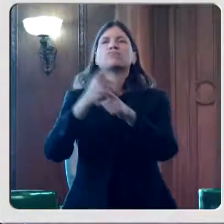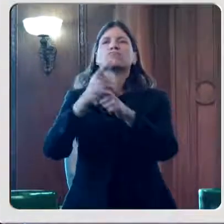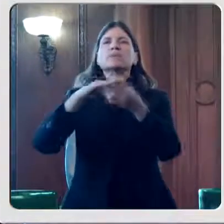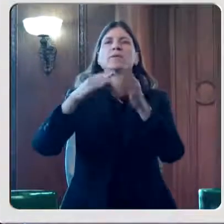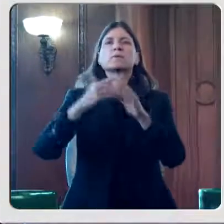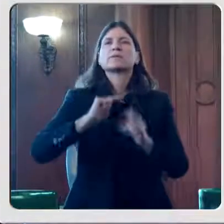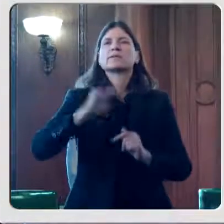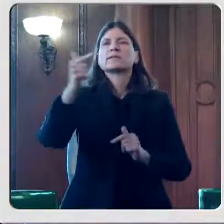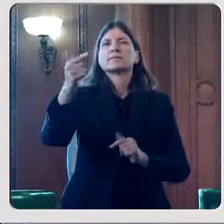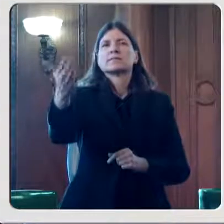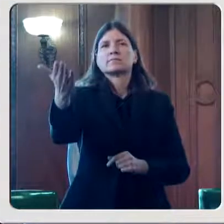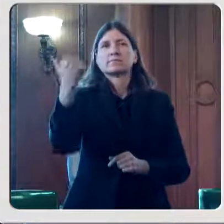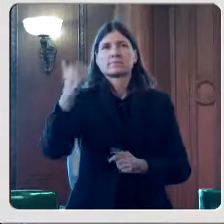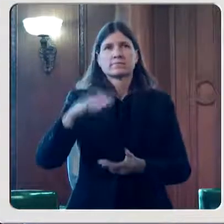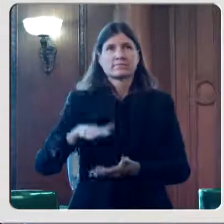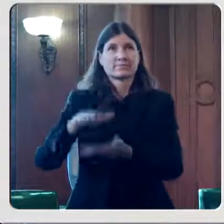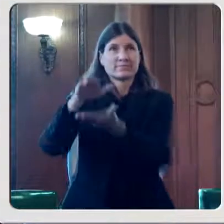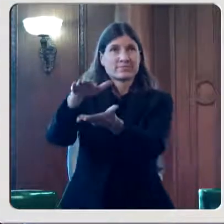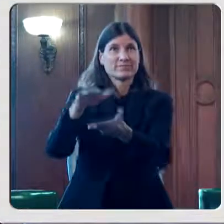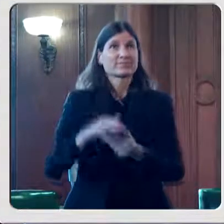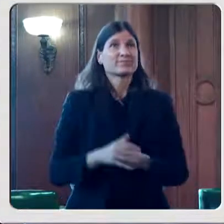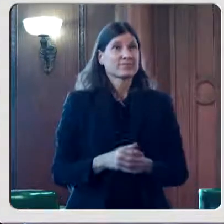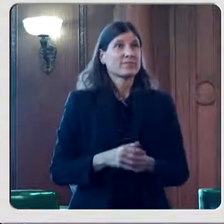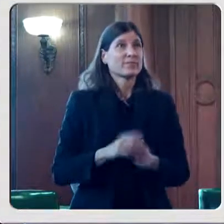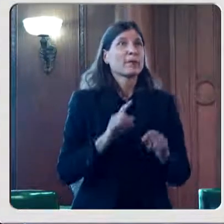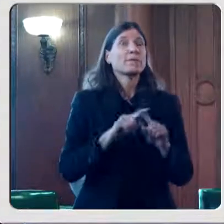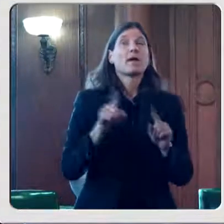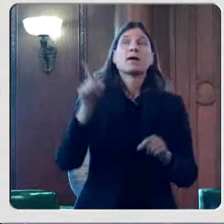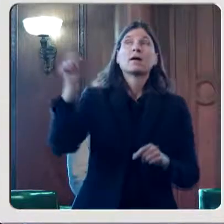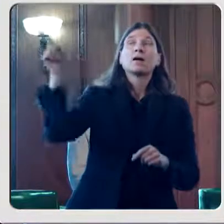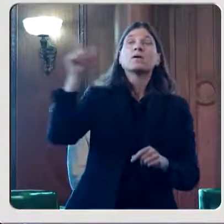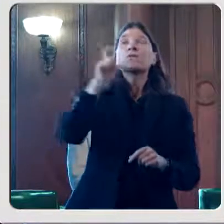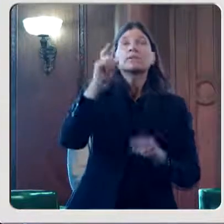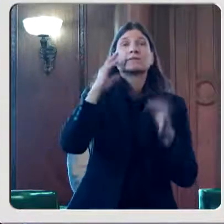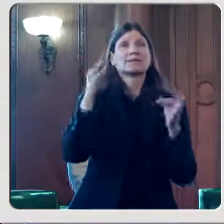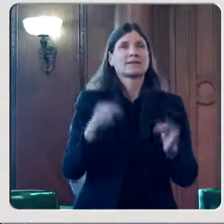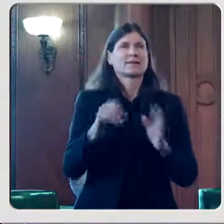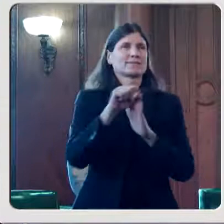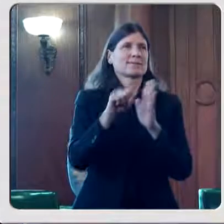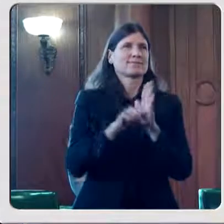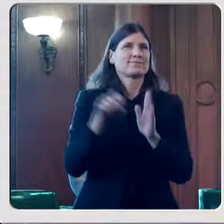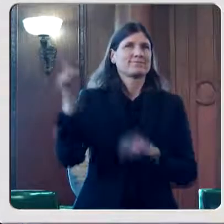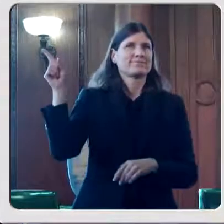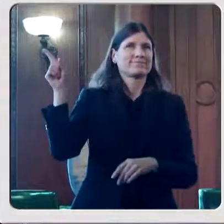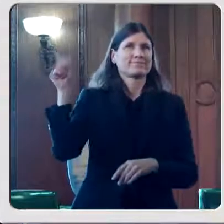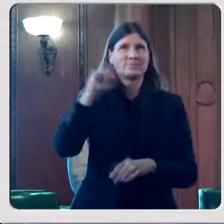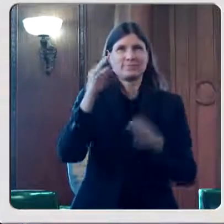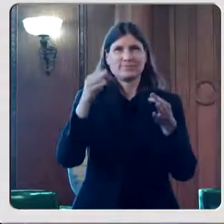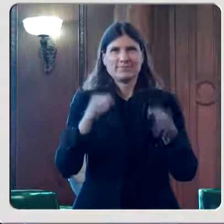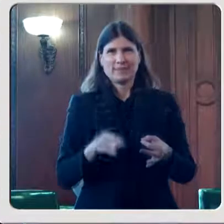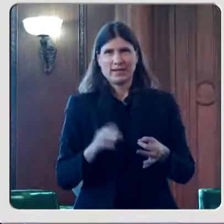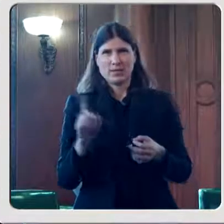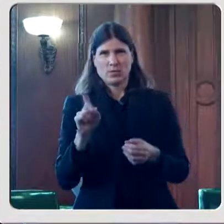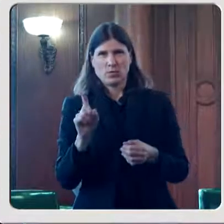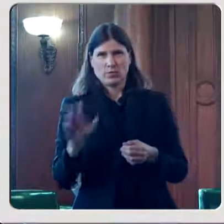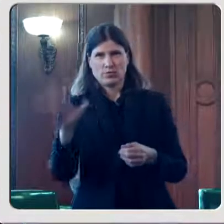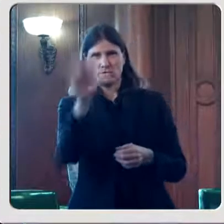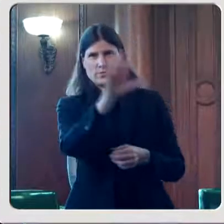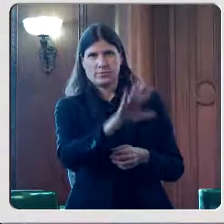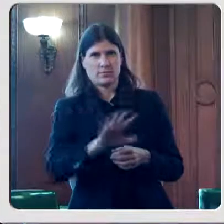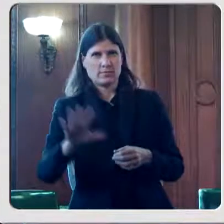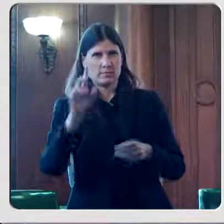to expand more rapidly. More sites are opening up, more appointments are opening up, and the focus is really going to be on getting more